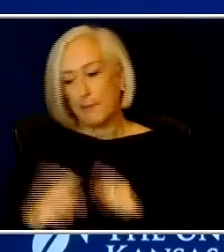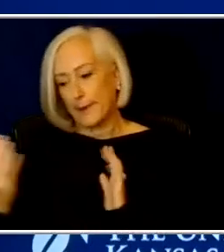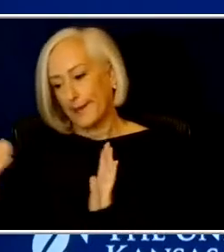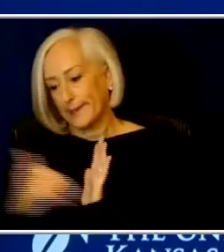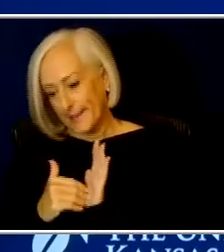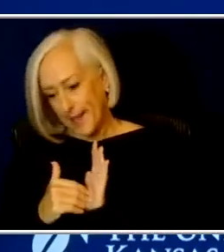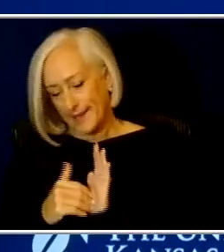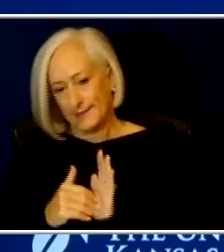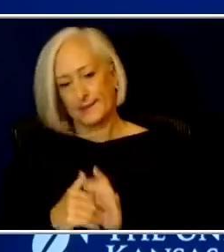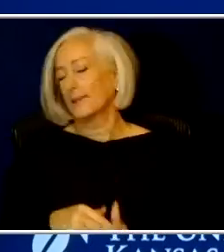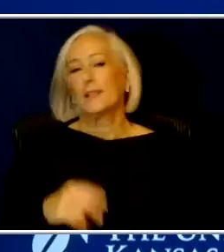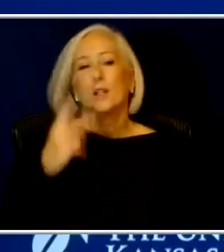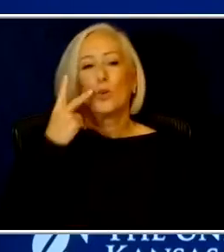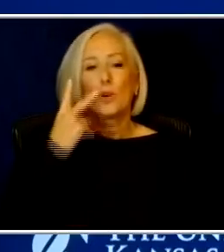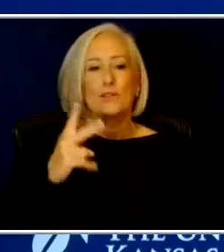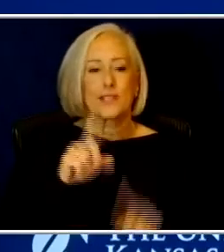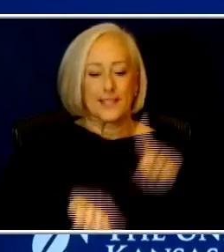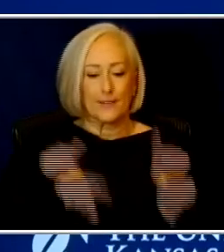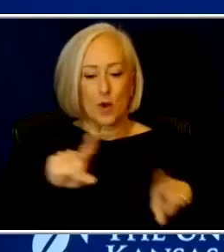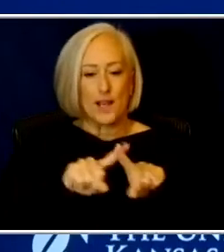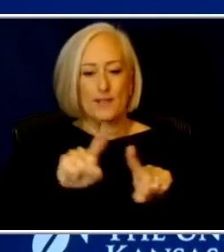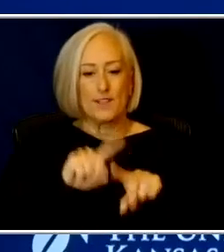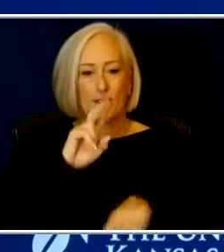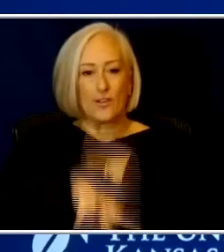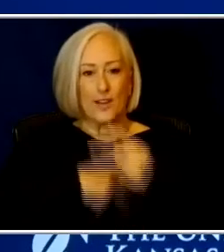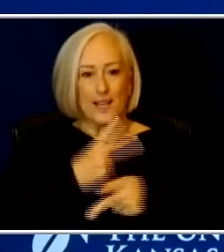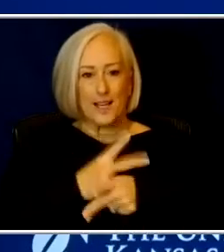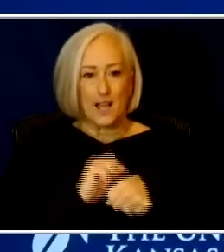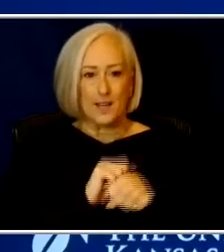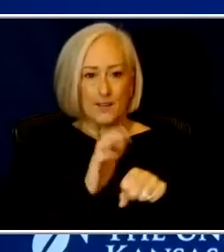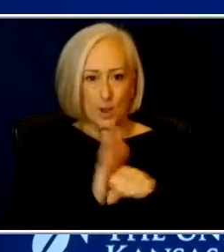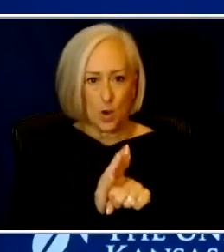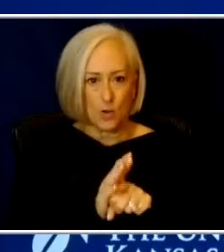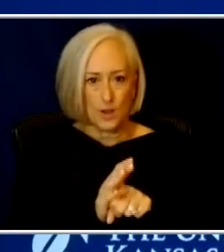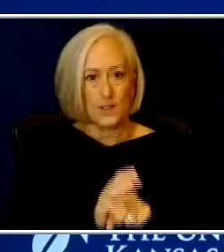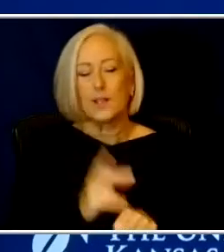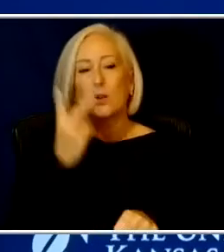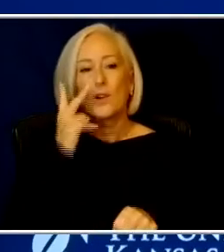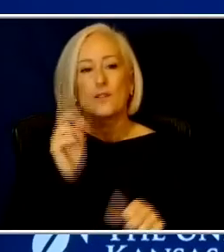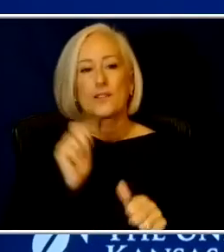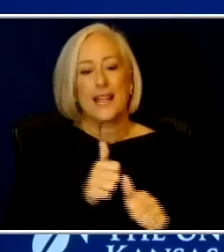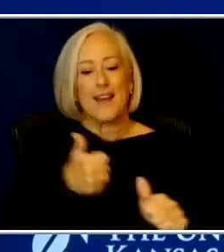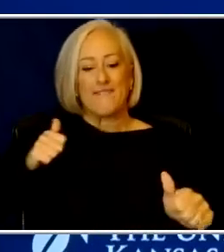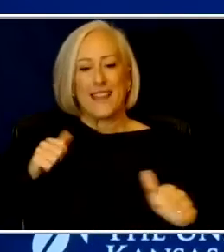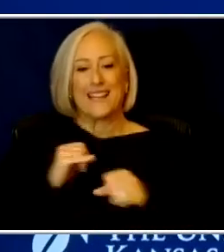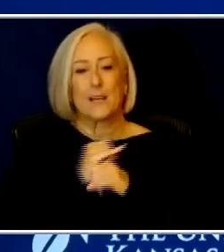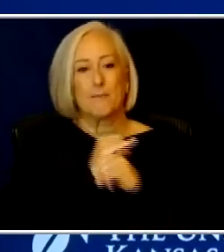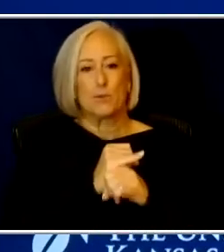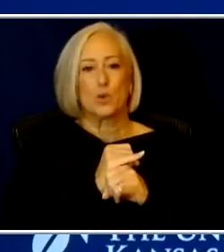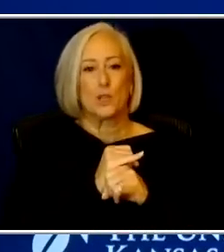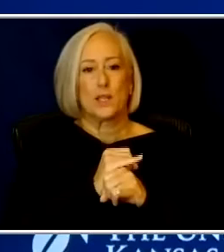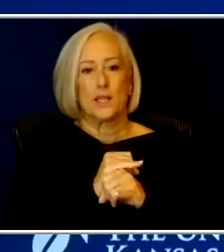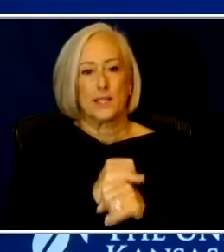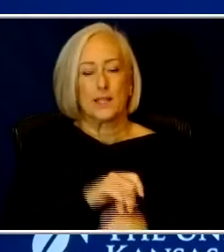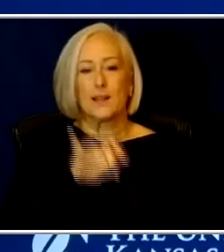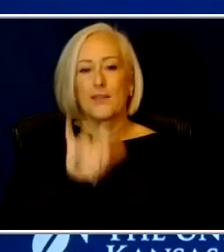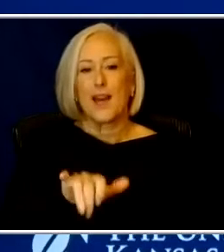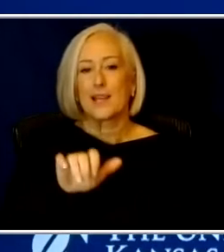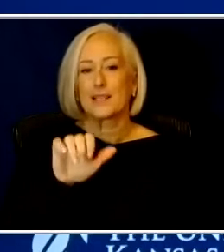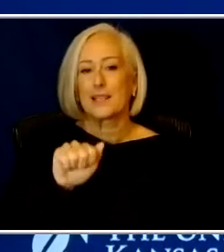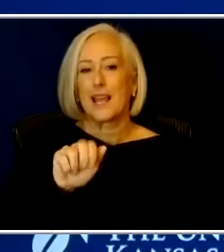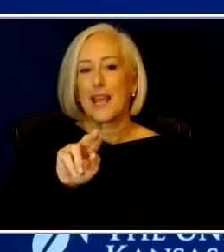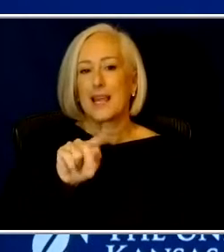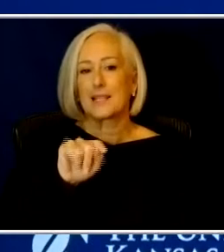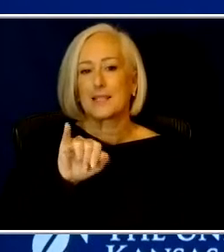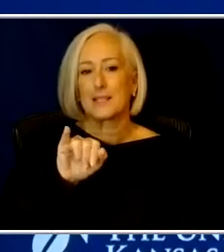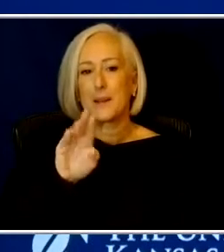about evading immunity. Really, we have to focus on what is that immunity. That immunity tends to be the antibodies, and we know that our antibodies are